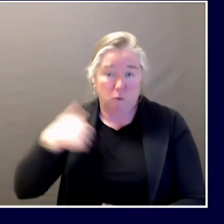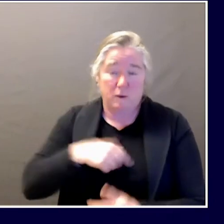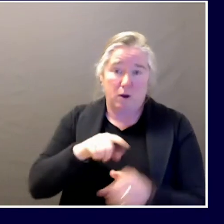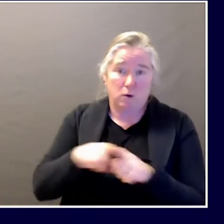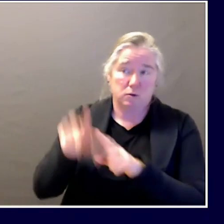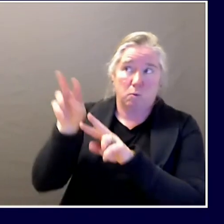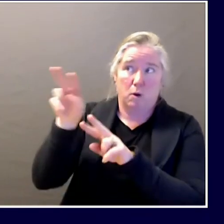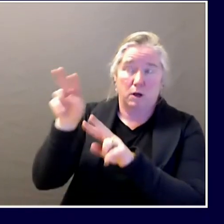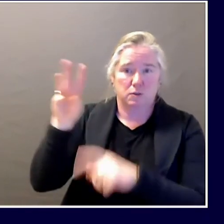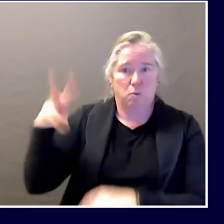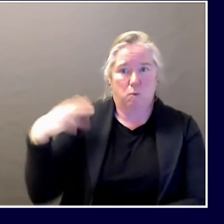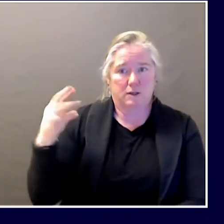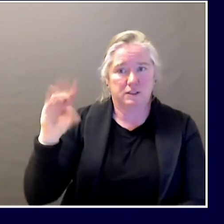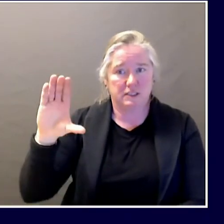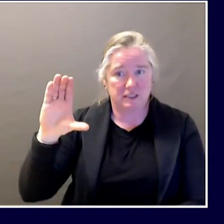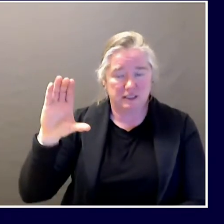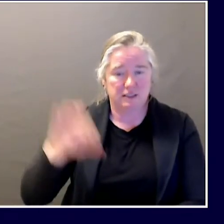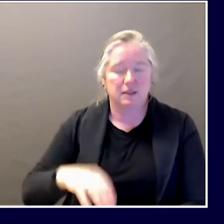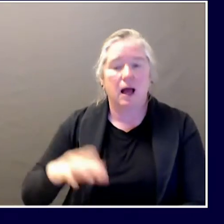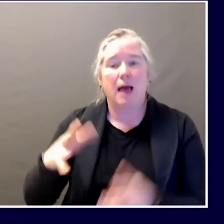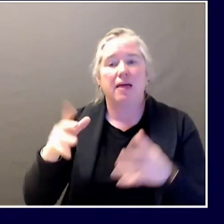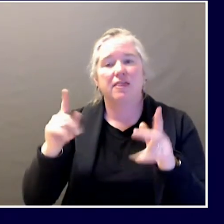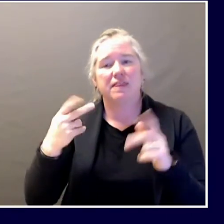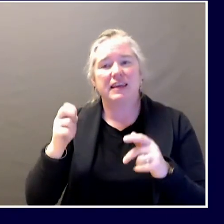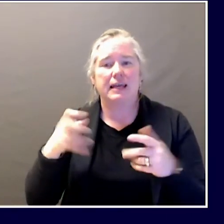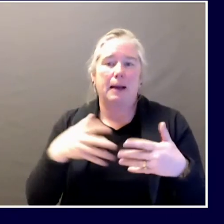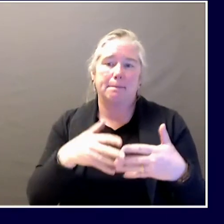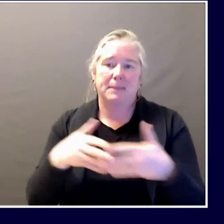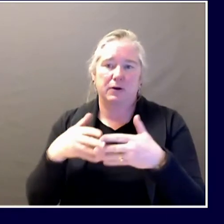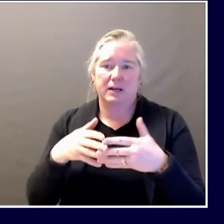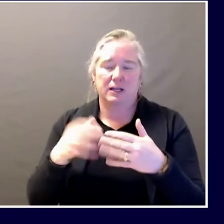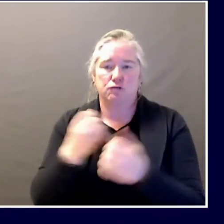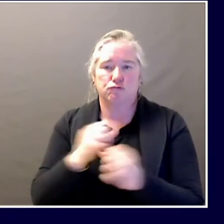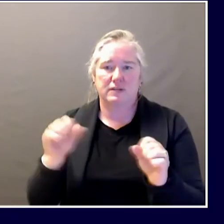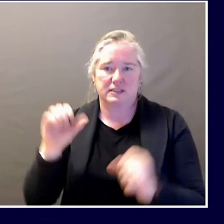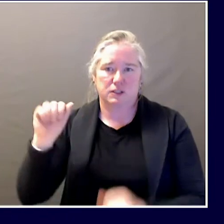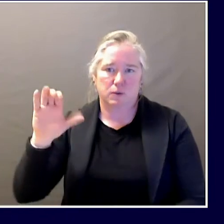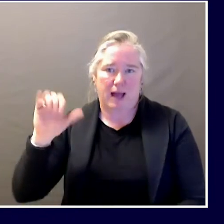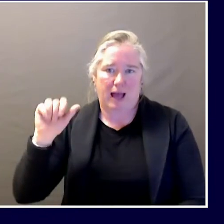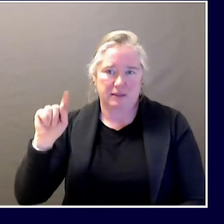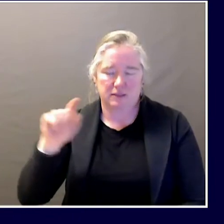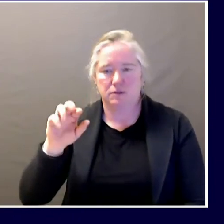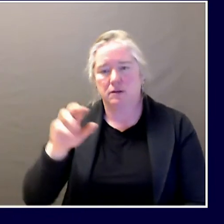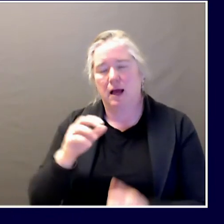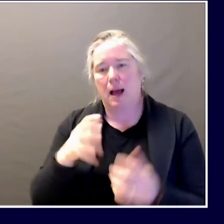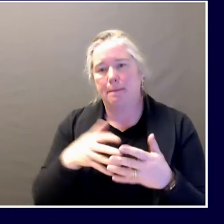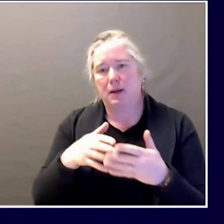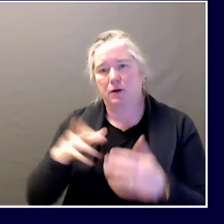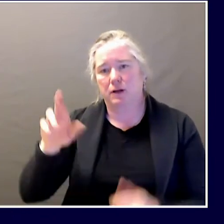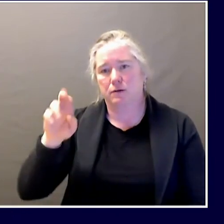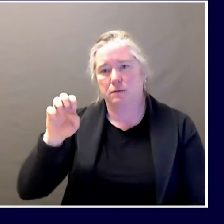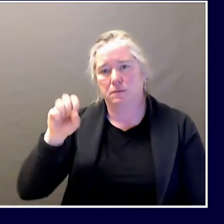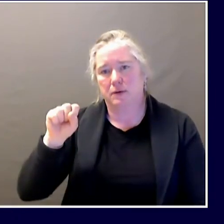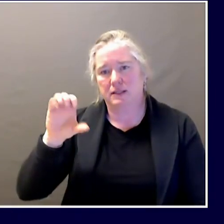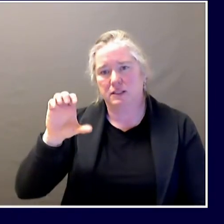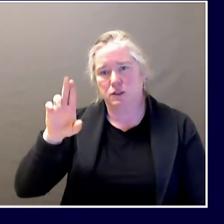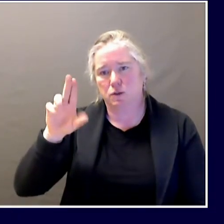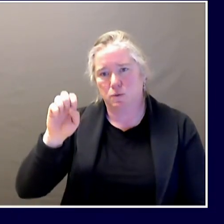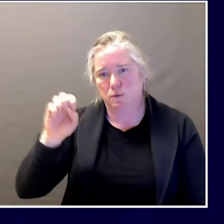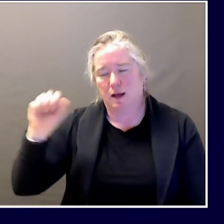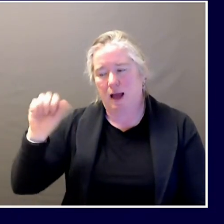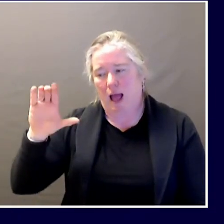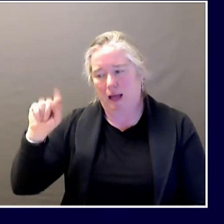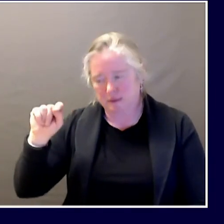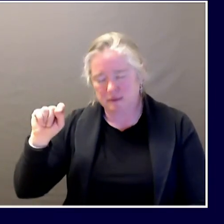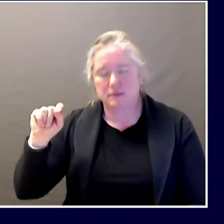the American Rescue Plan, or Act, I should say, does have support for schools in it that could expand those options